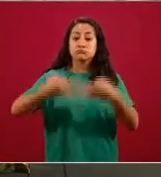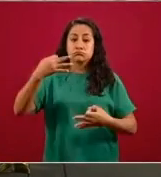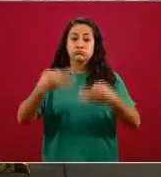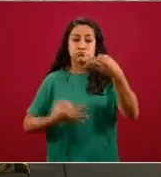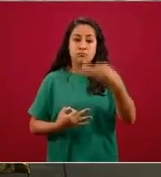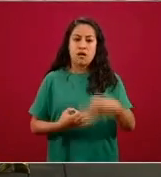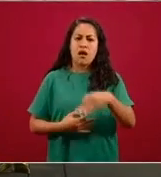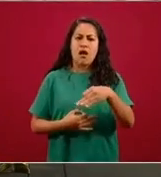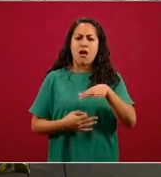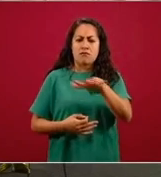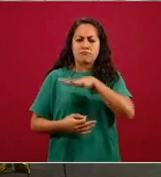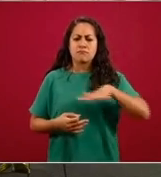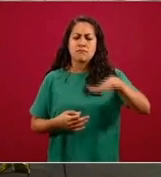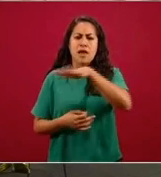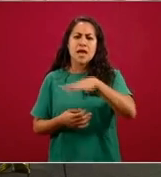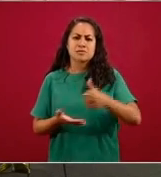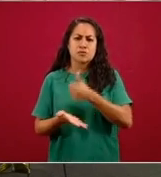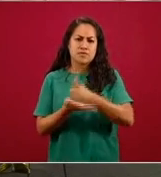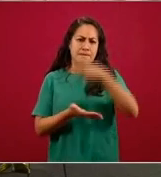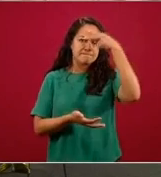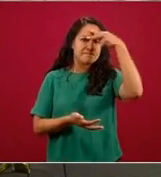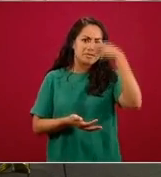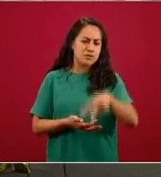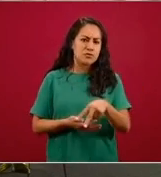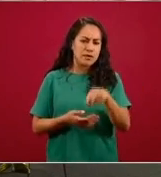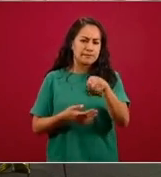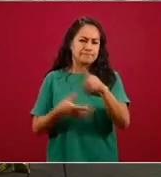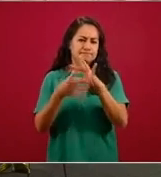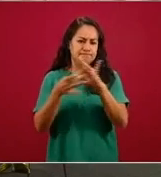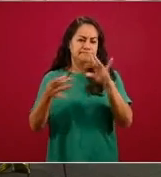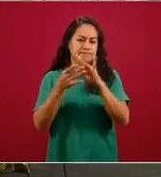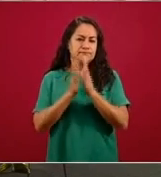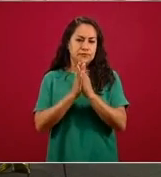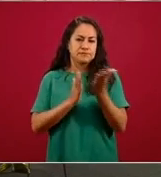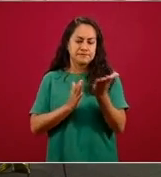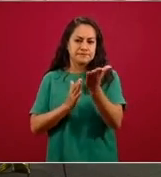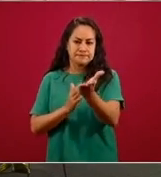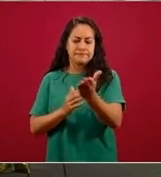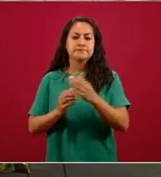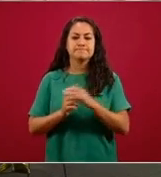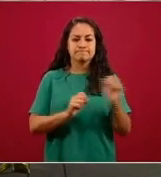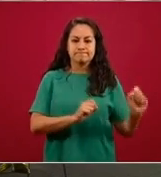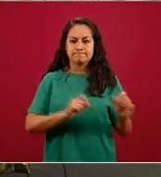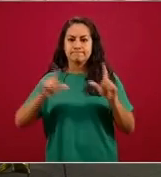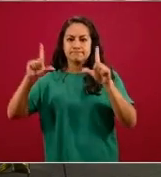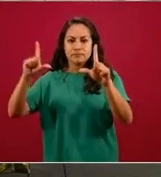which the prosecutor herself talks about this case.